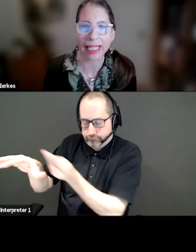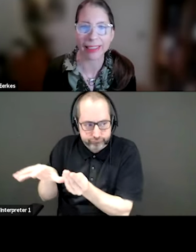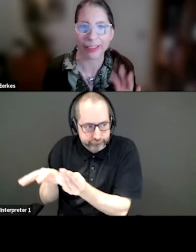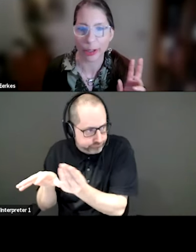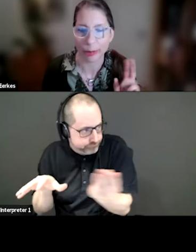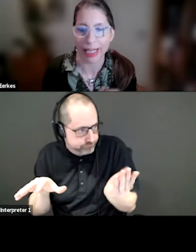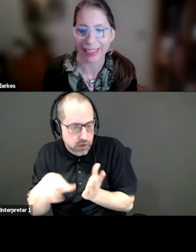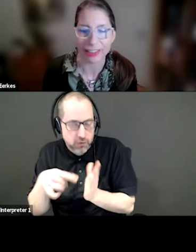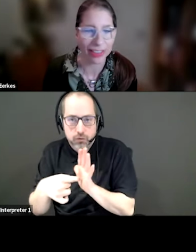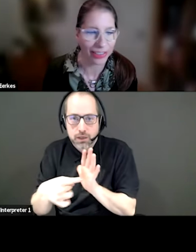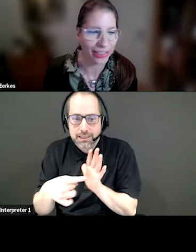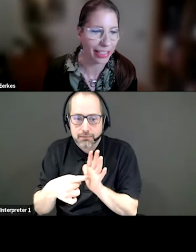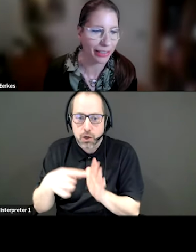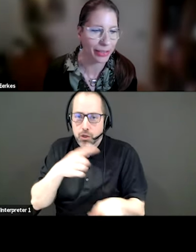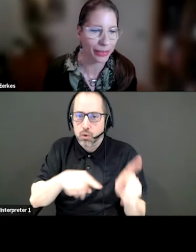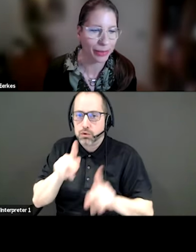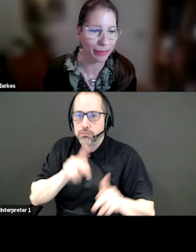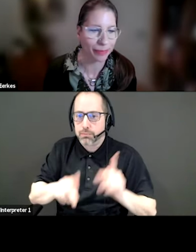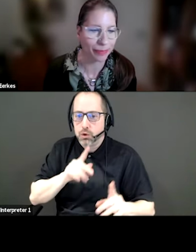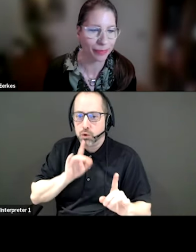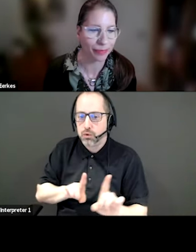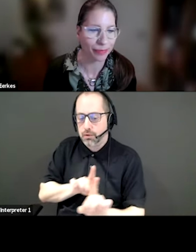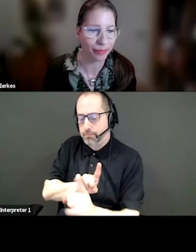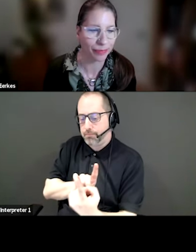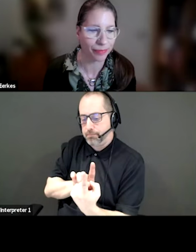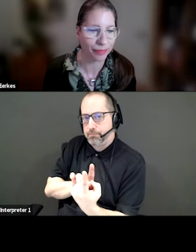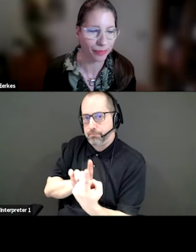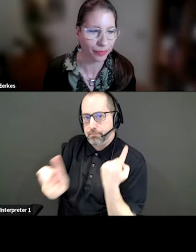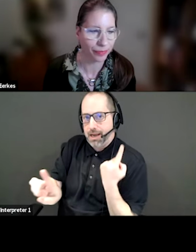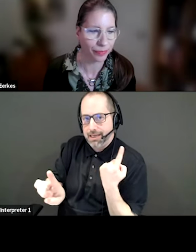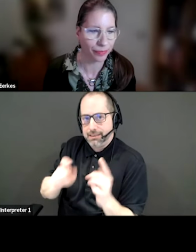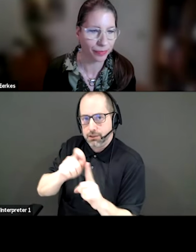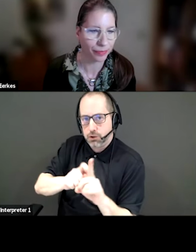those passing the harasser scenarios.